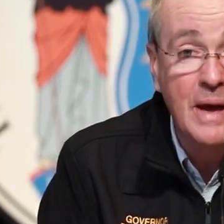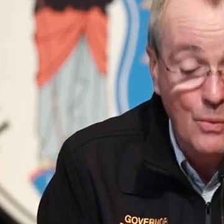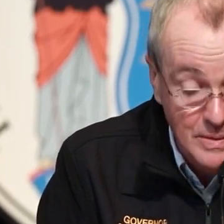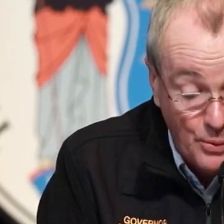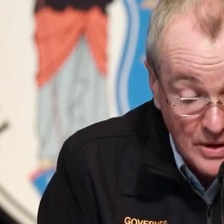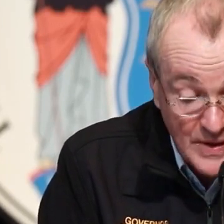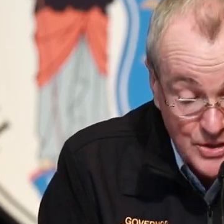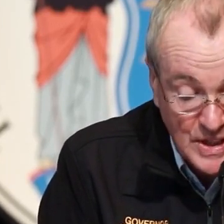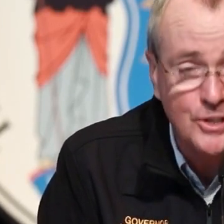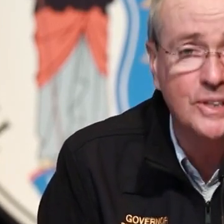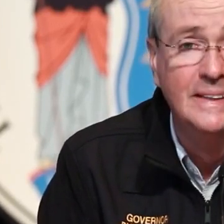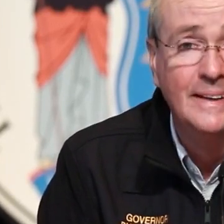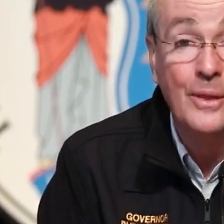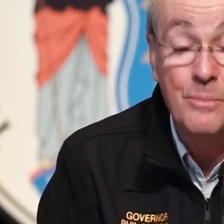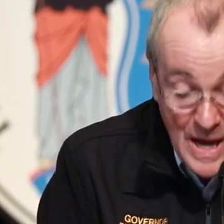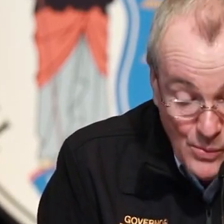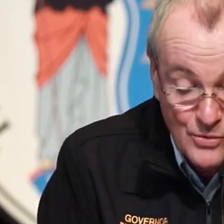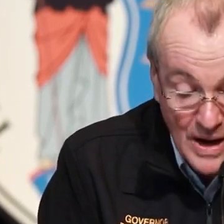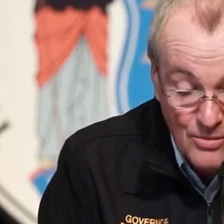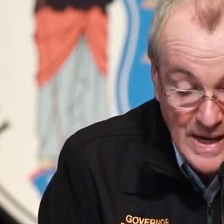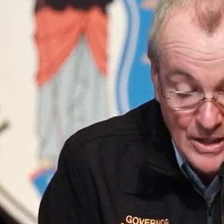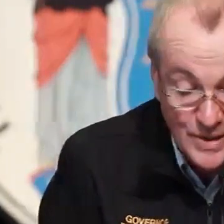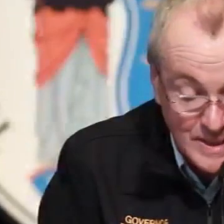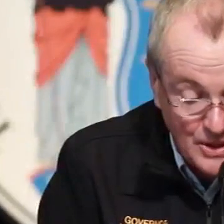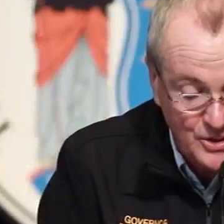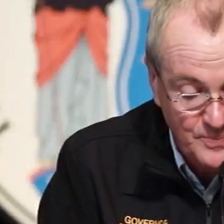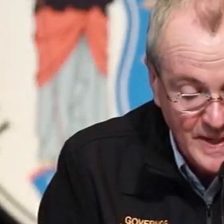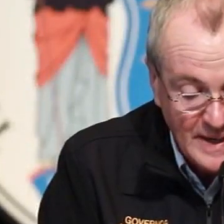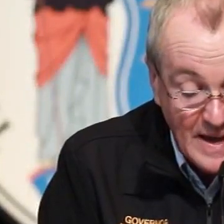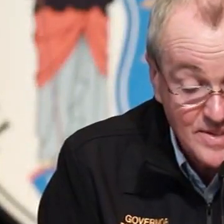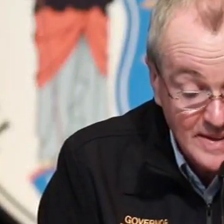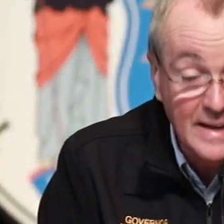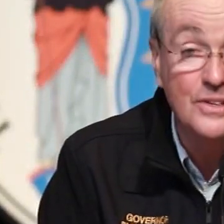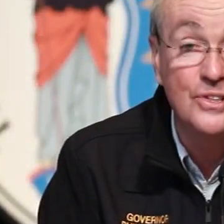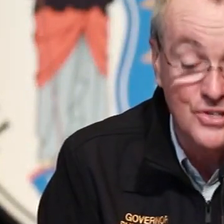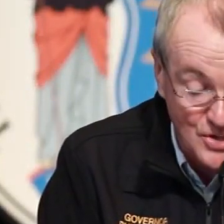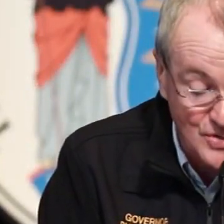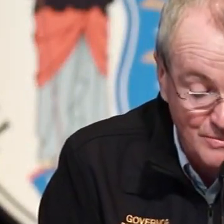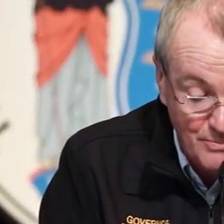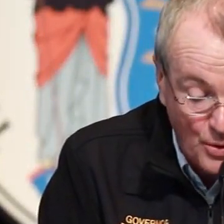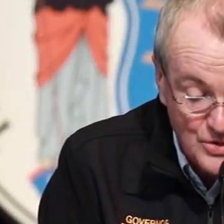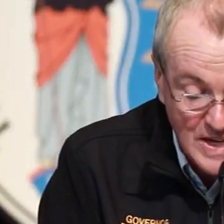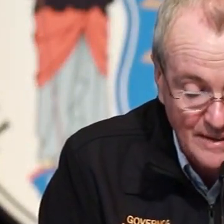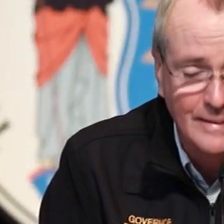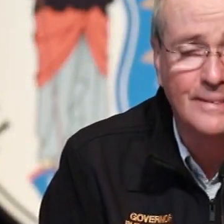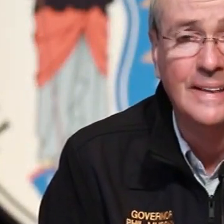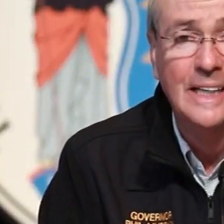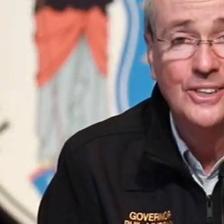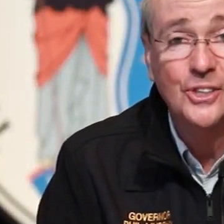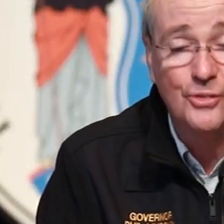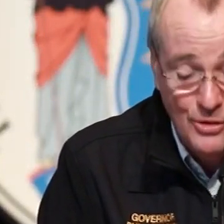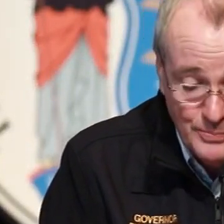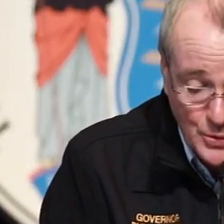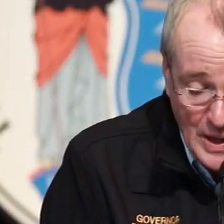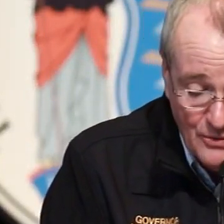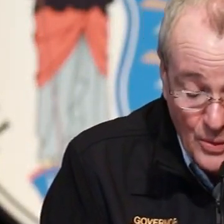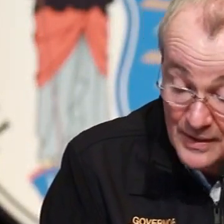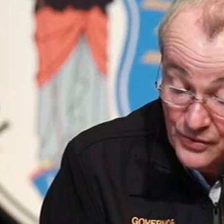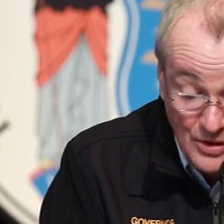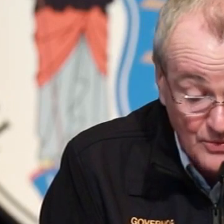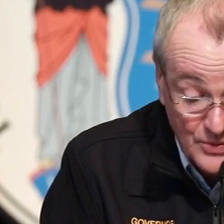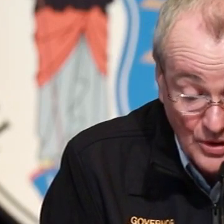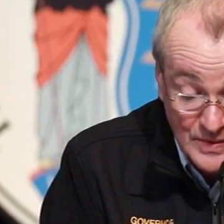on the Maywood Board of Education, on the Maywood Recreation Commission, and as an assistant Boy Scout leader to Troop